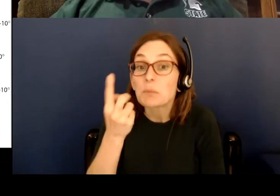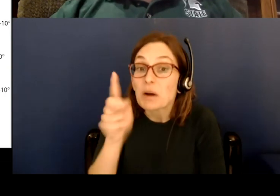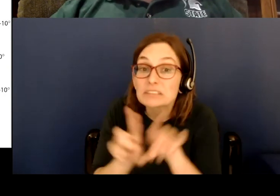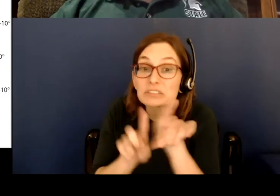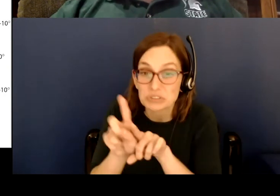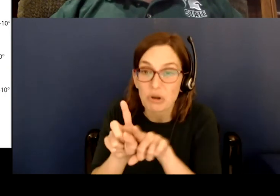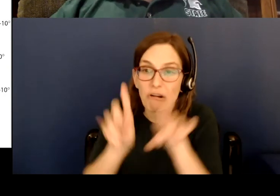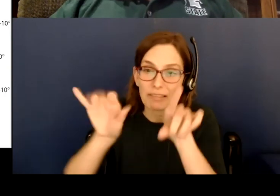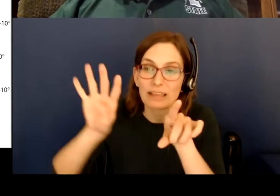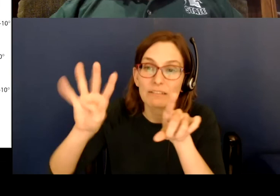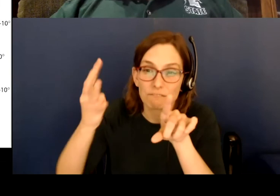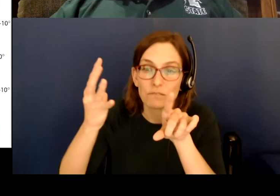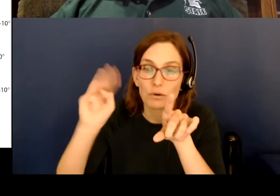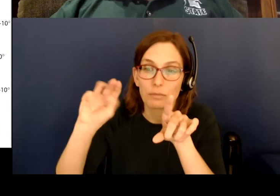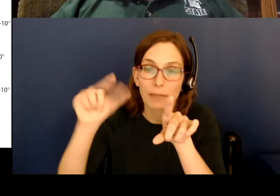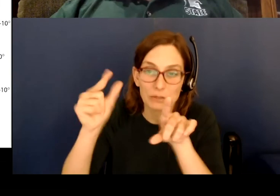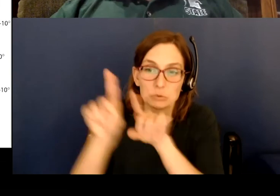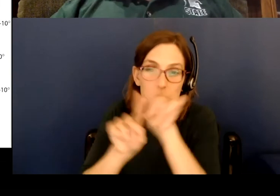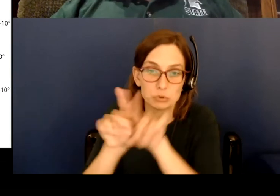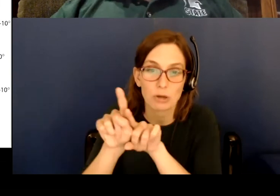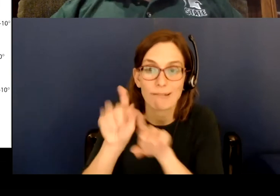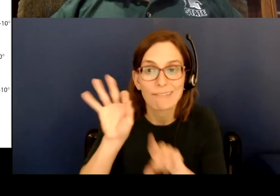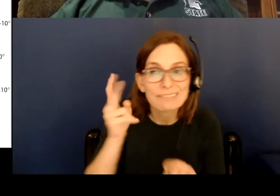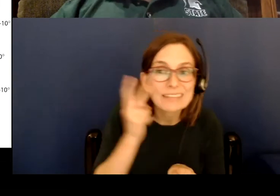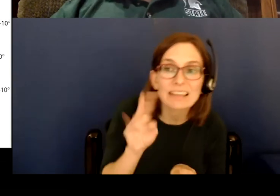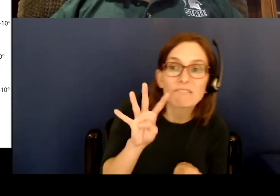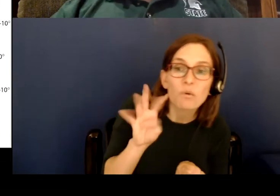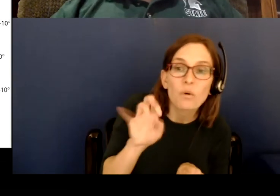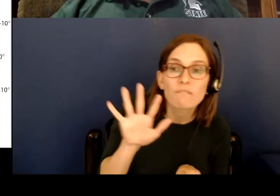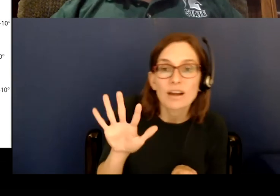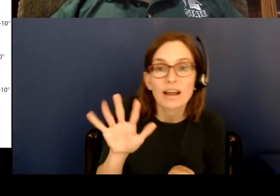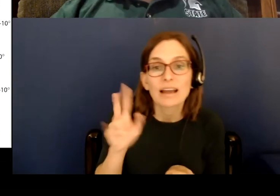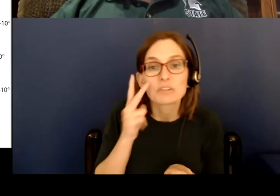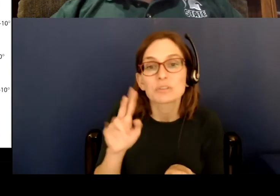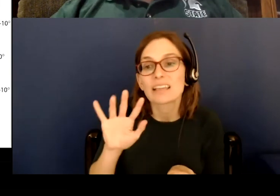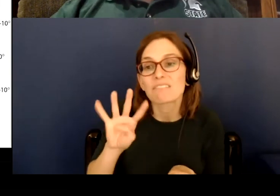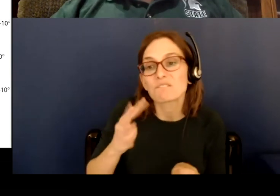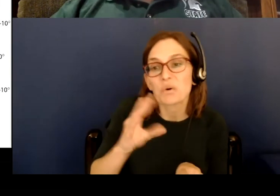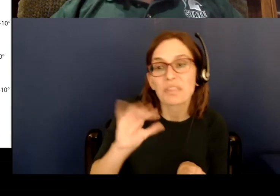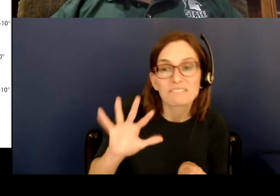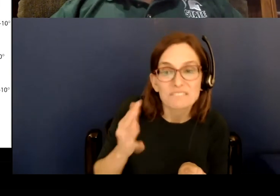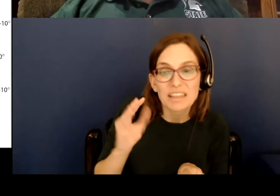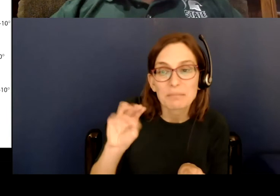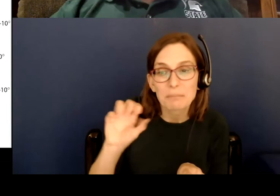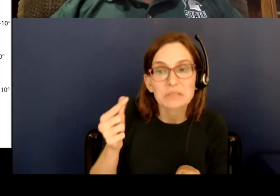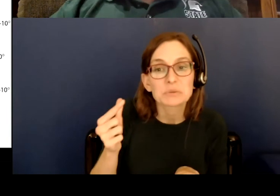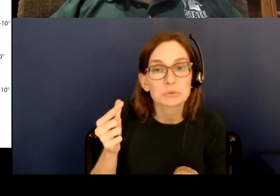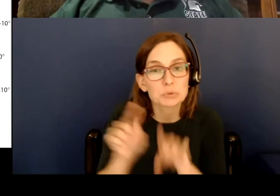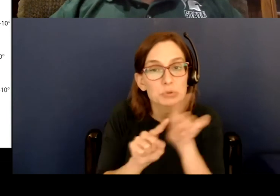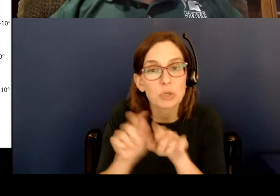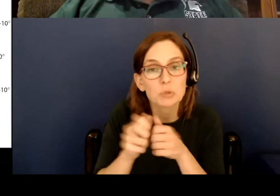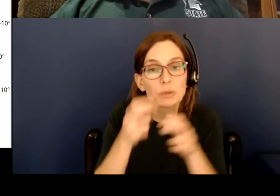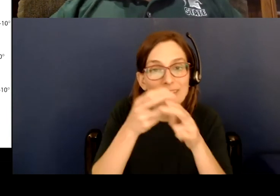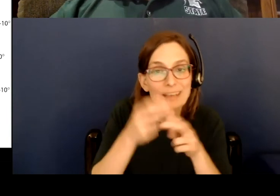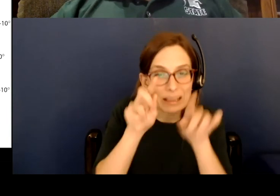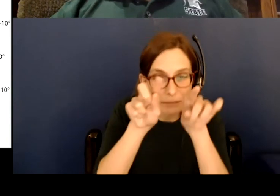4th magnitude star. If you see 4 or 5, you're seeing maybe 4th or 5th magnitude. You're seeing these stars with the names on it, and this one